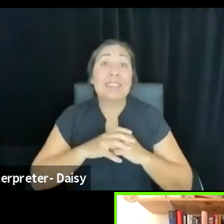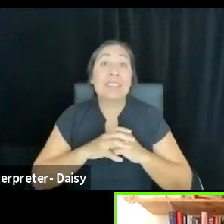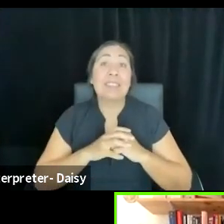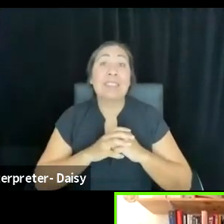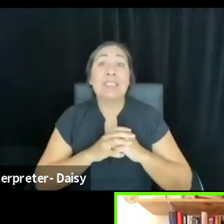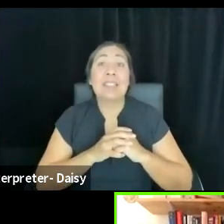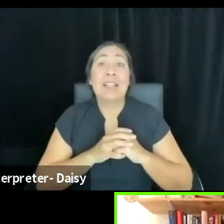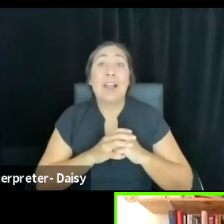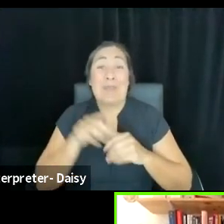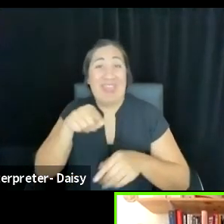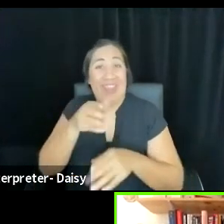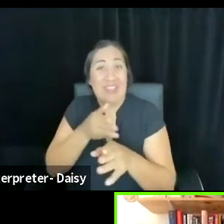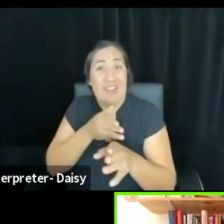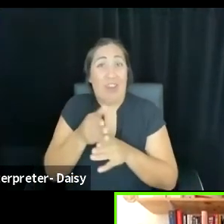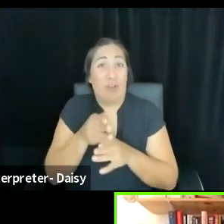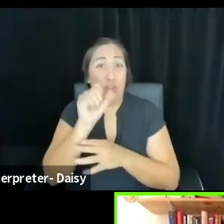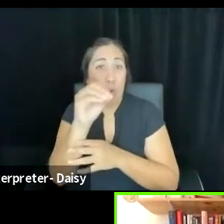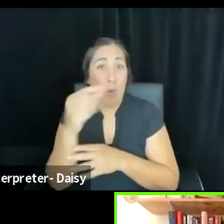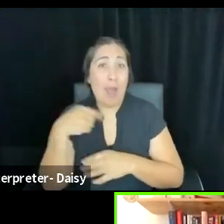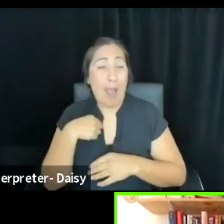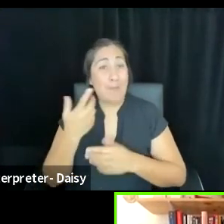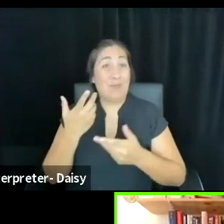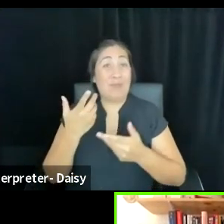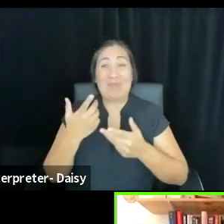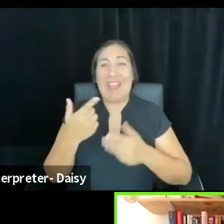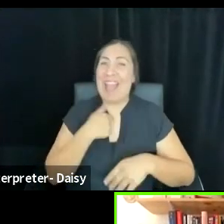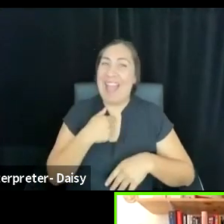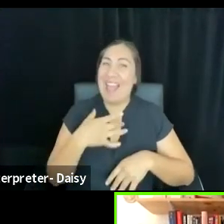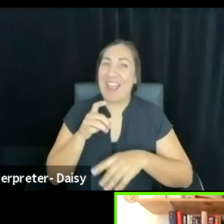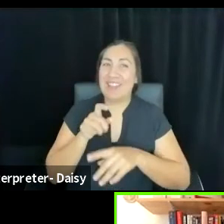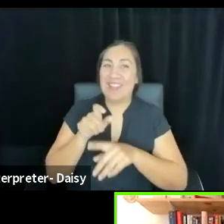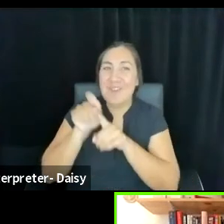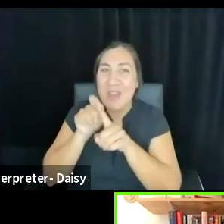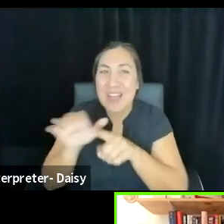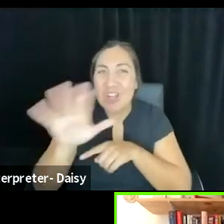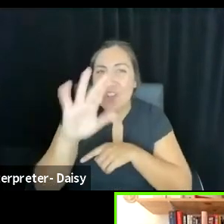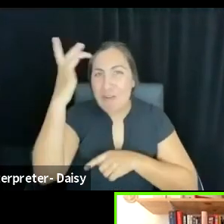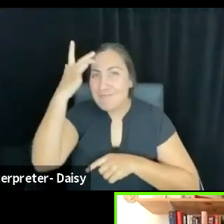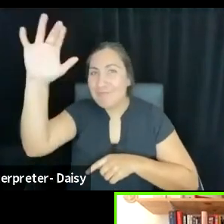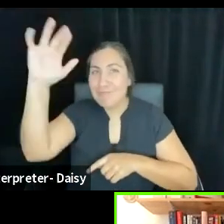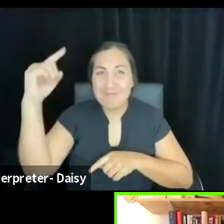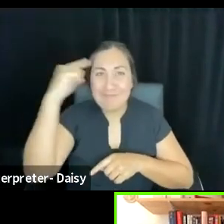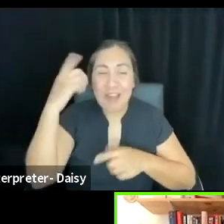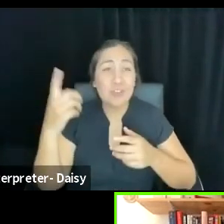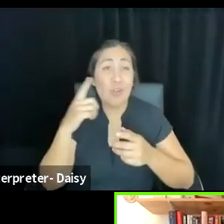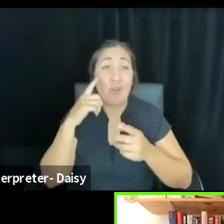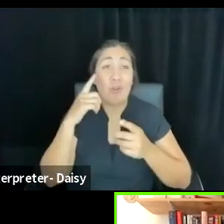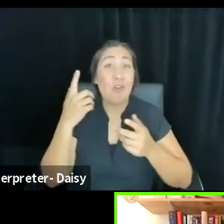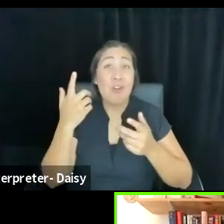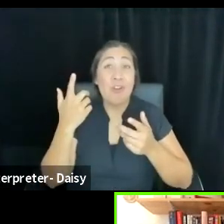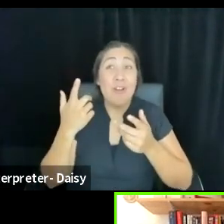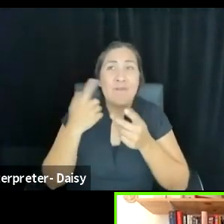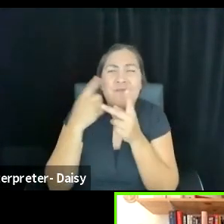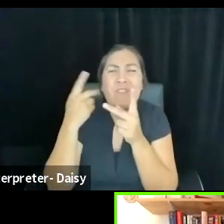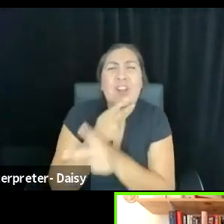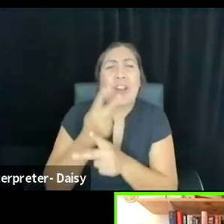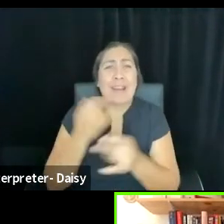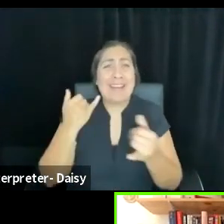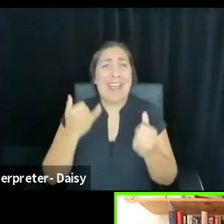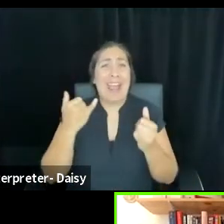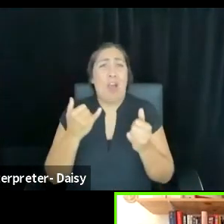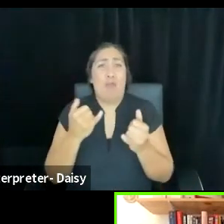in your brilliant minds that we love to pick, how are you thinking about this as a fertile time for new ideas and new ways of